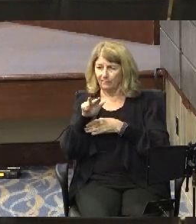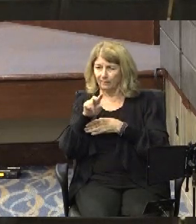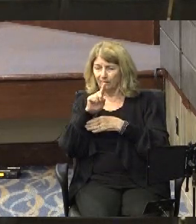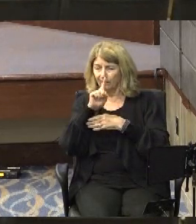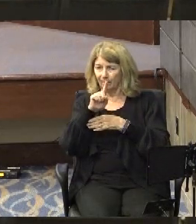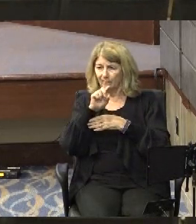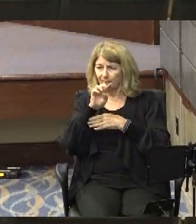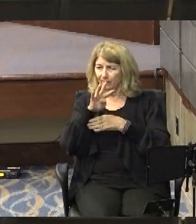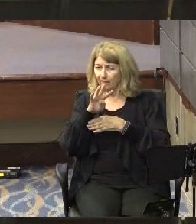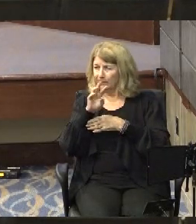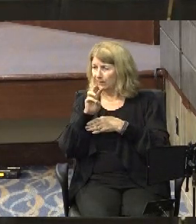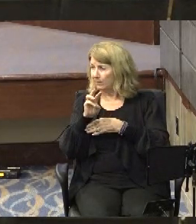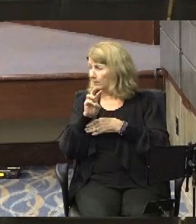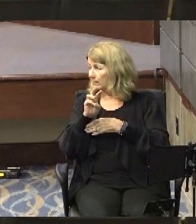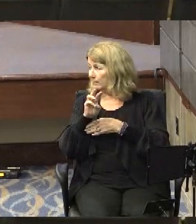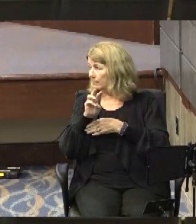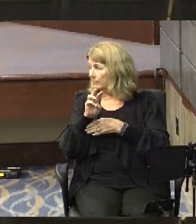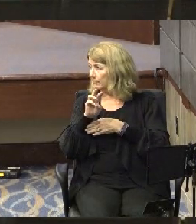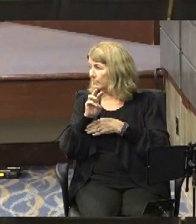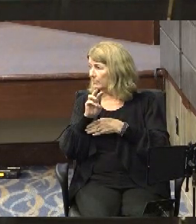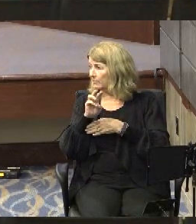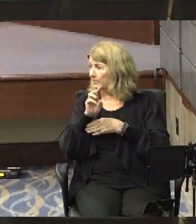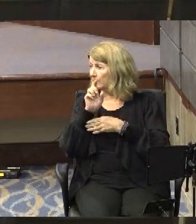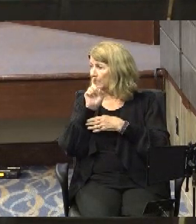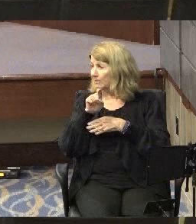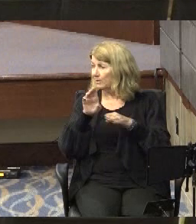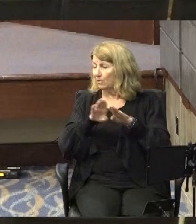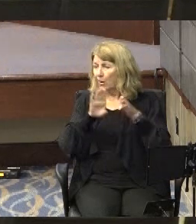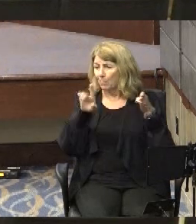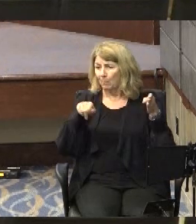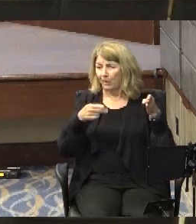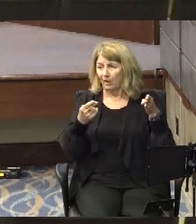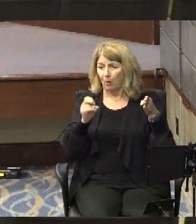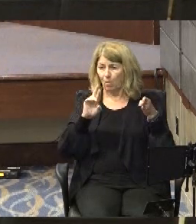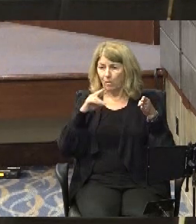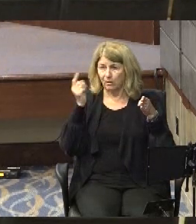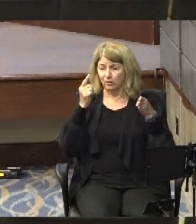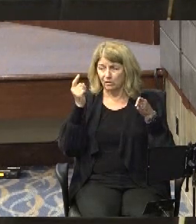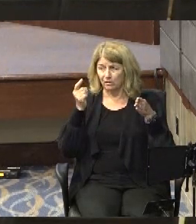2023-146. Do we need to open that public hearing or do we just take it up?